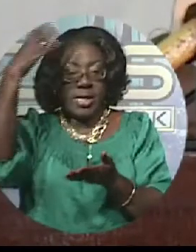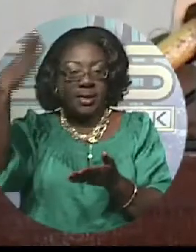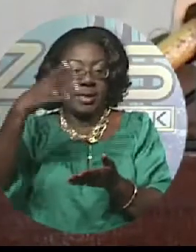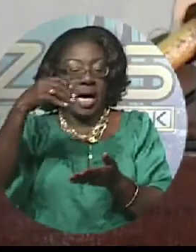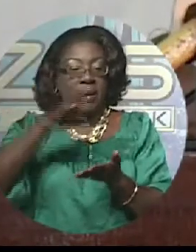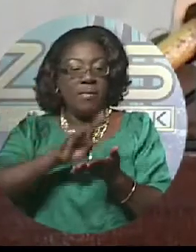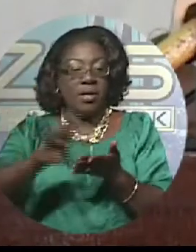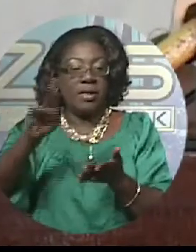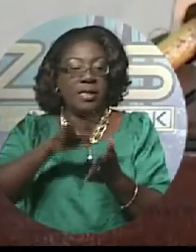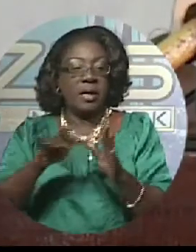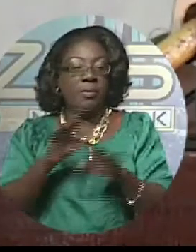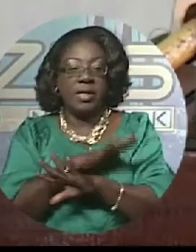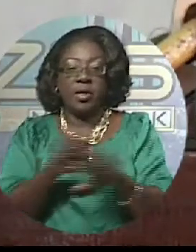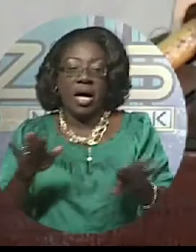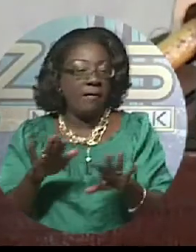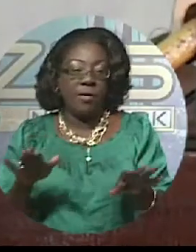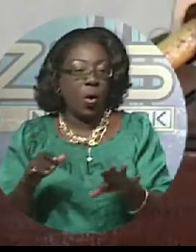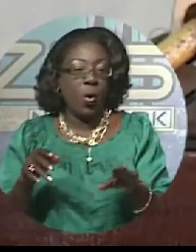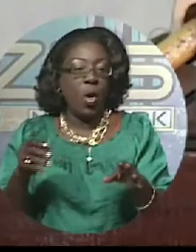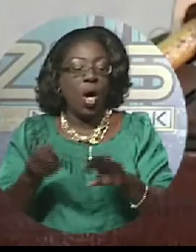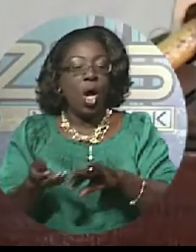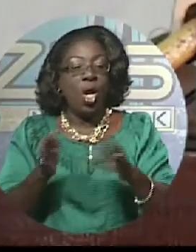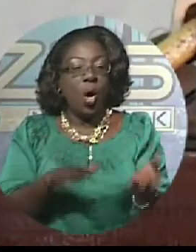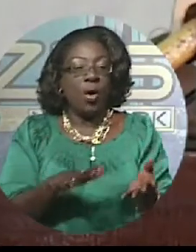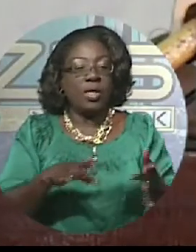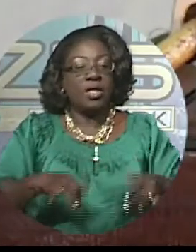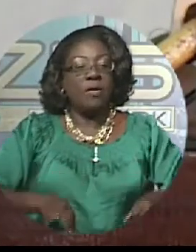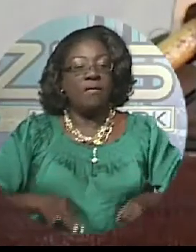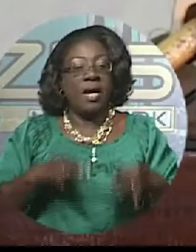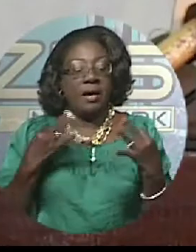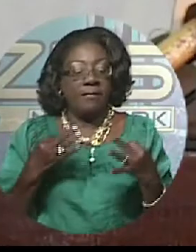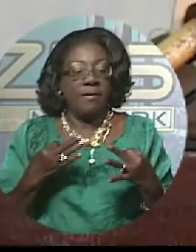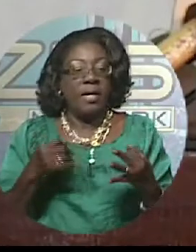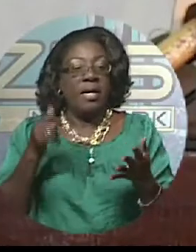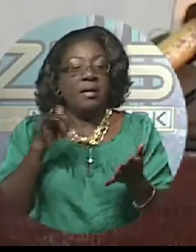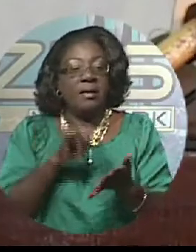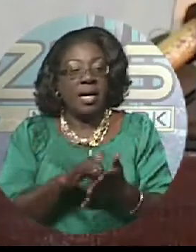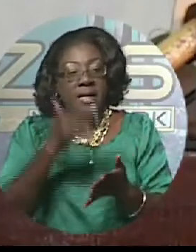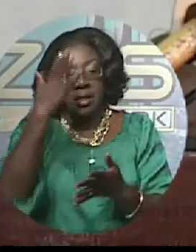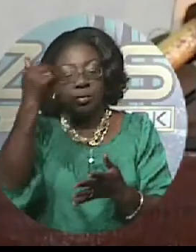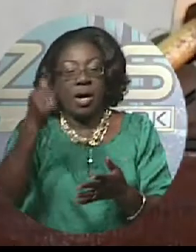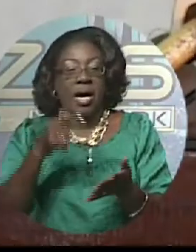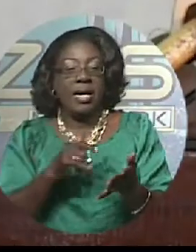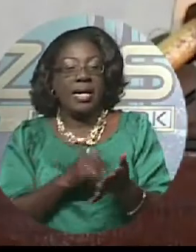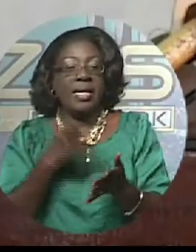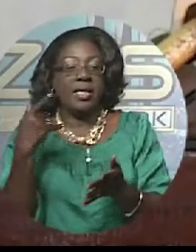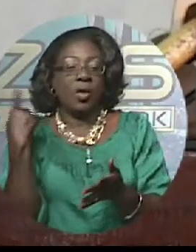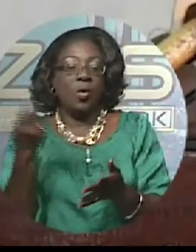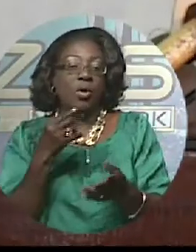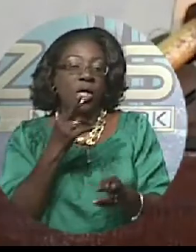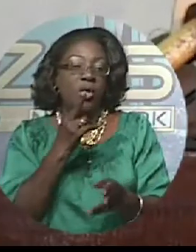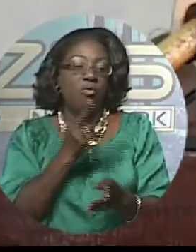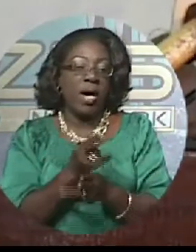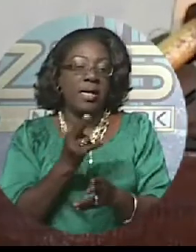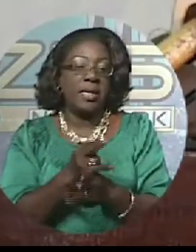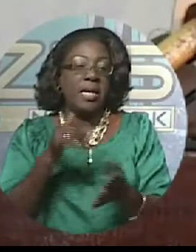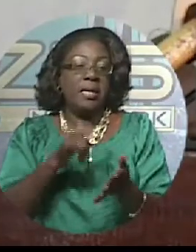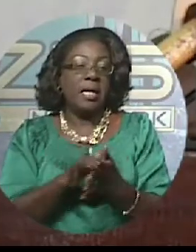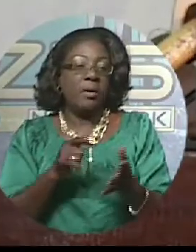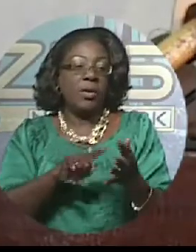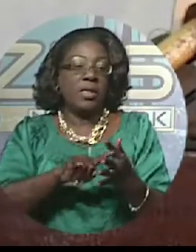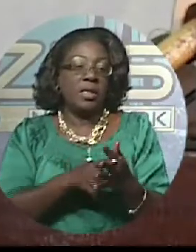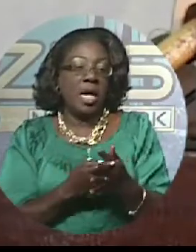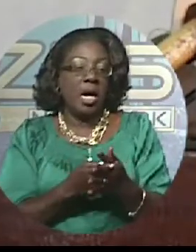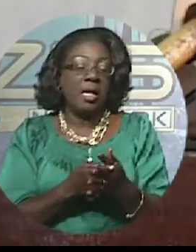life. This is one of the countless reasons as to why it is only fitting that we start our